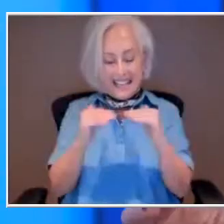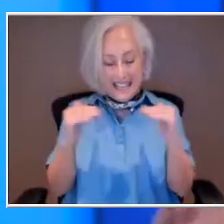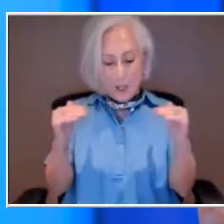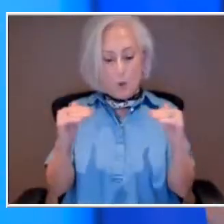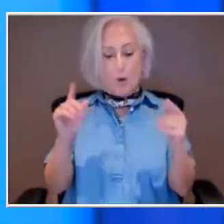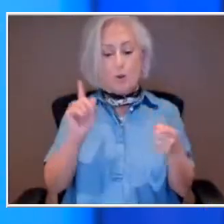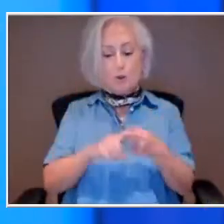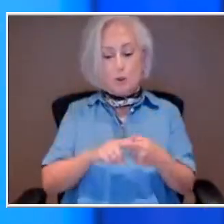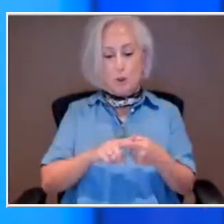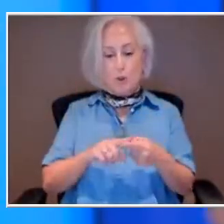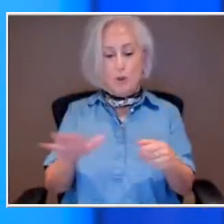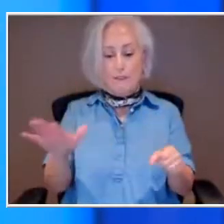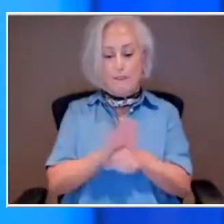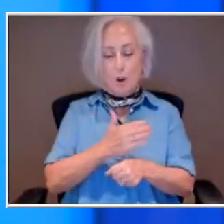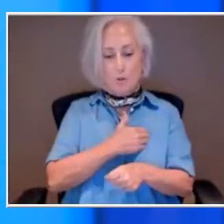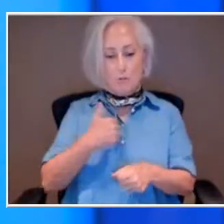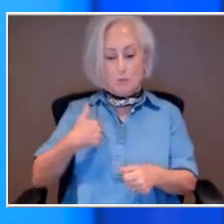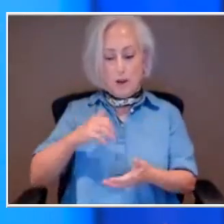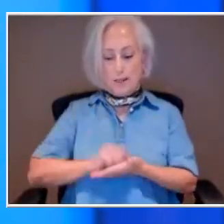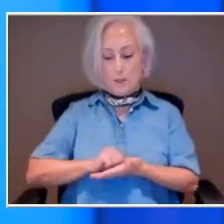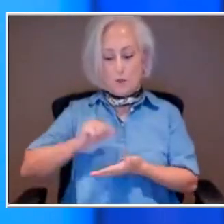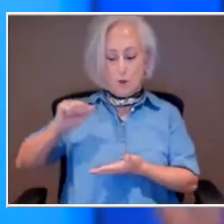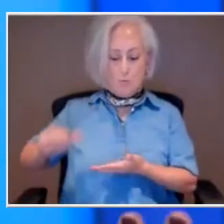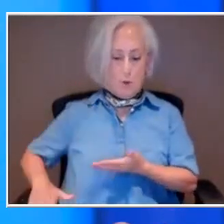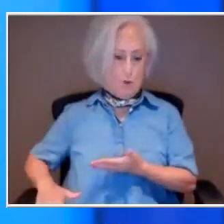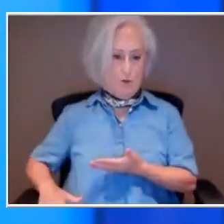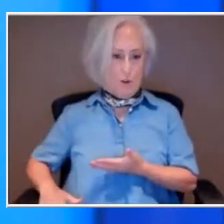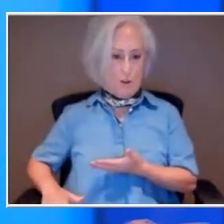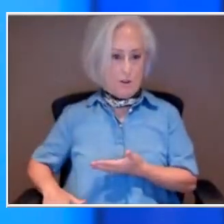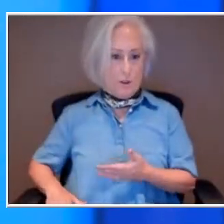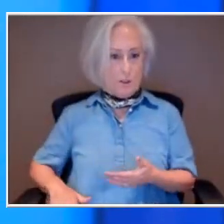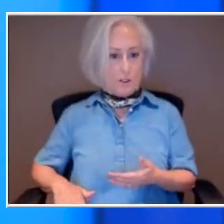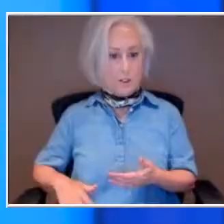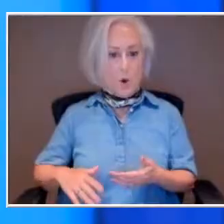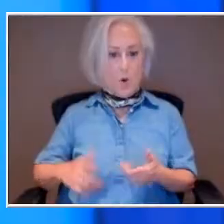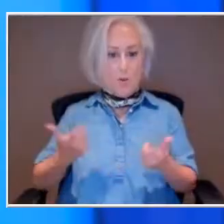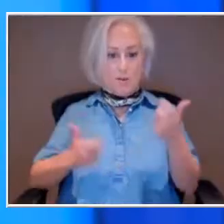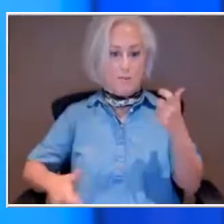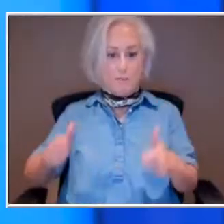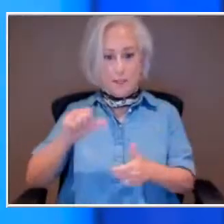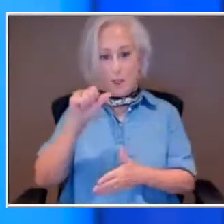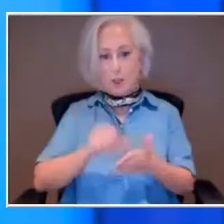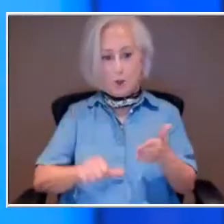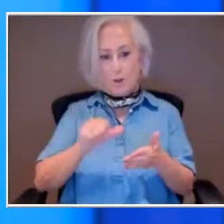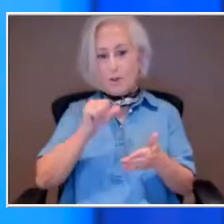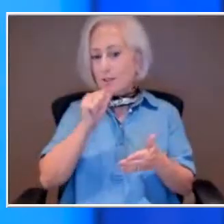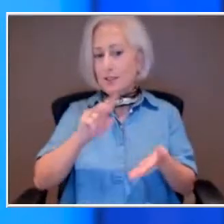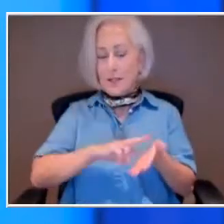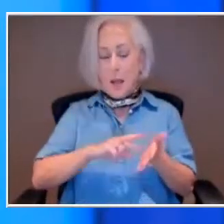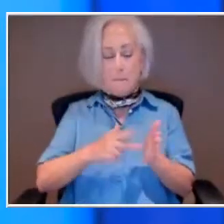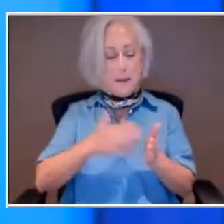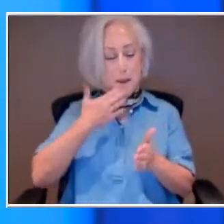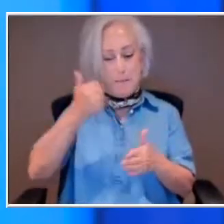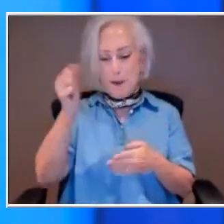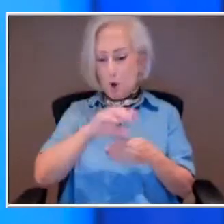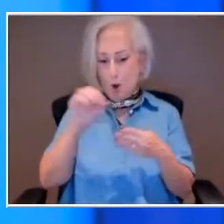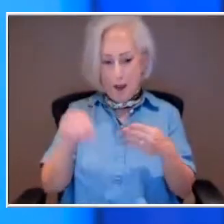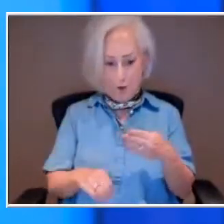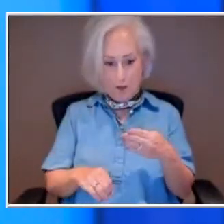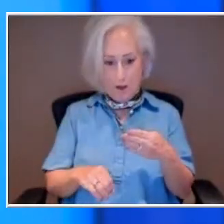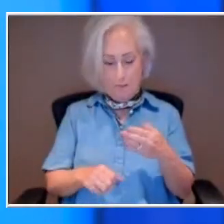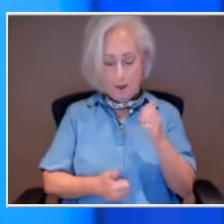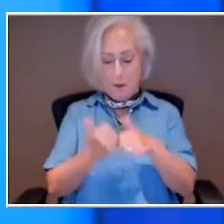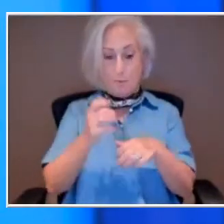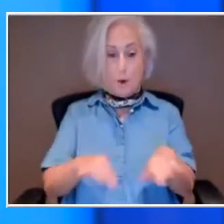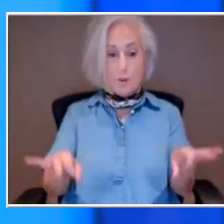mastectomy. So me taking off the breast, doing bigger surgery, doesn't make a better outcome for patients. The key is that we